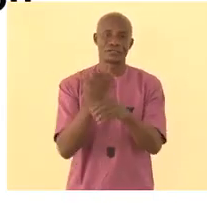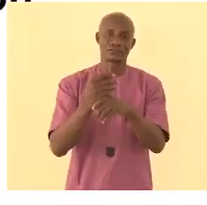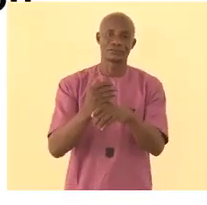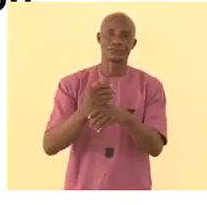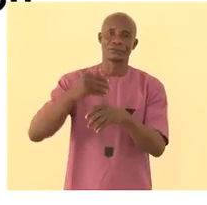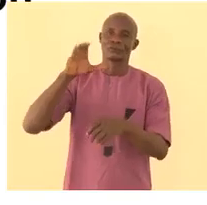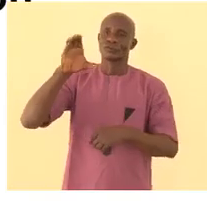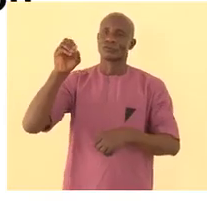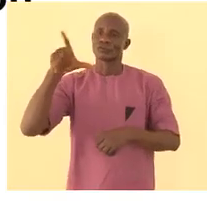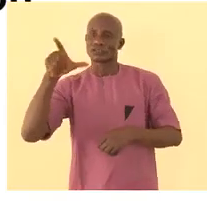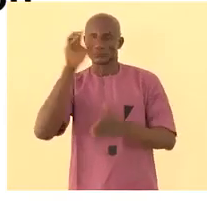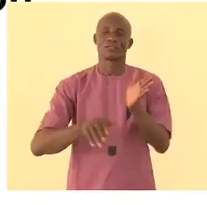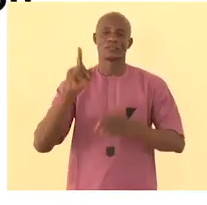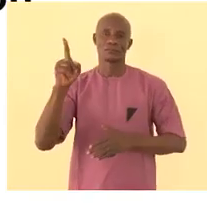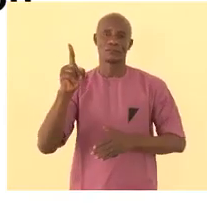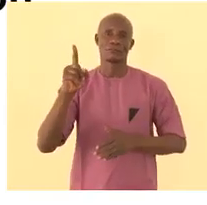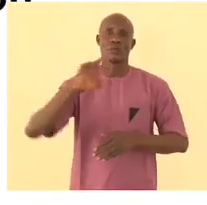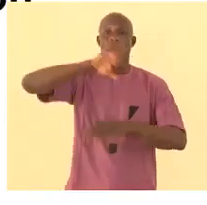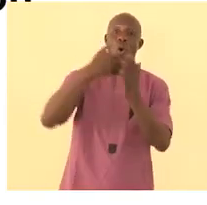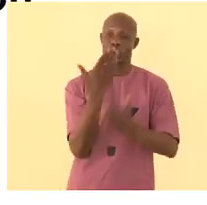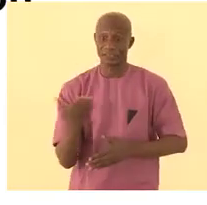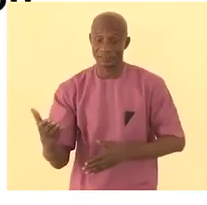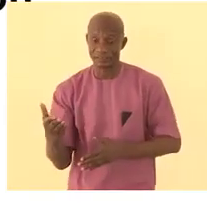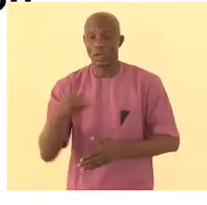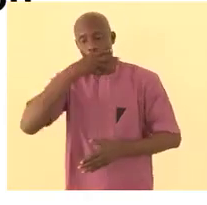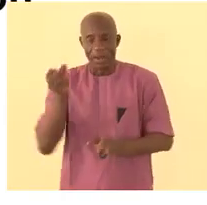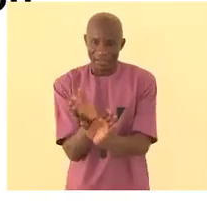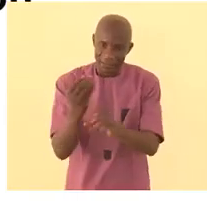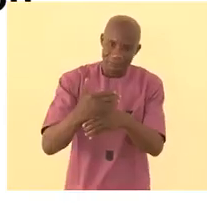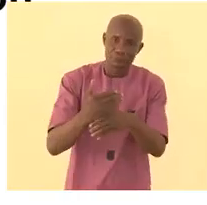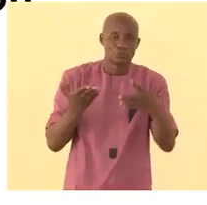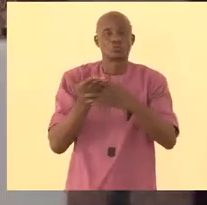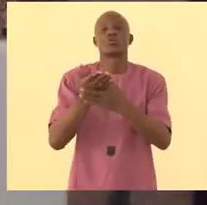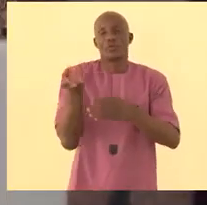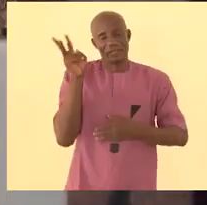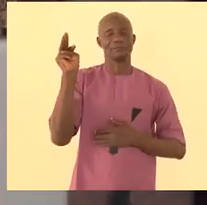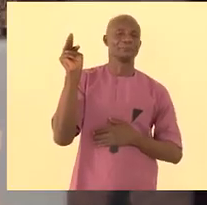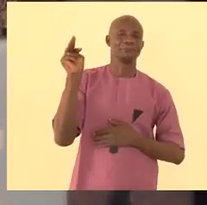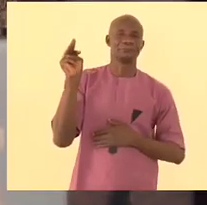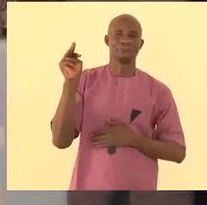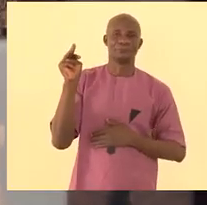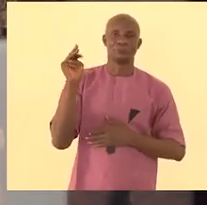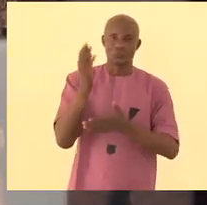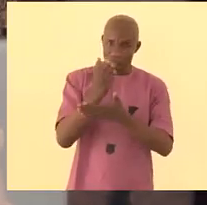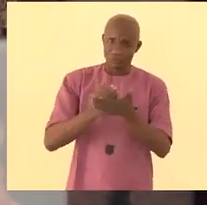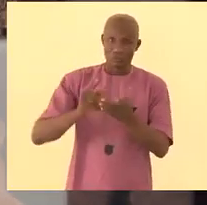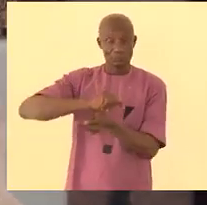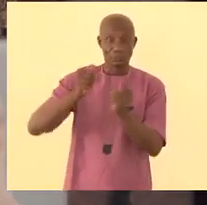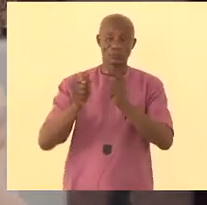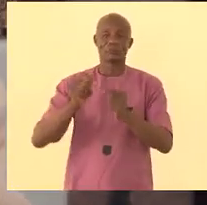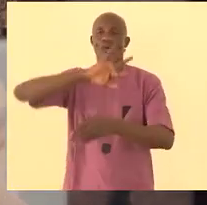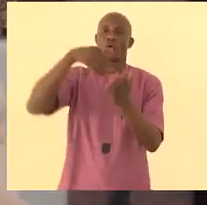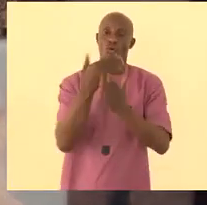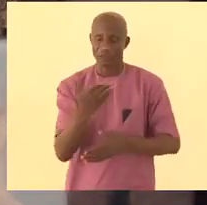chapter 1 that all things were created through him. Some translations will